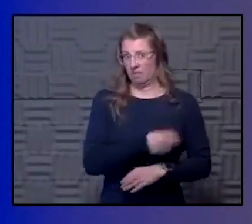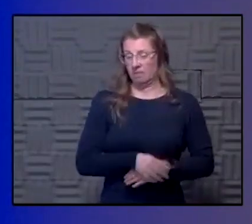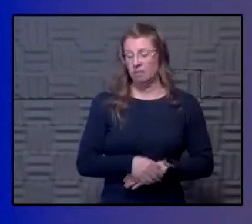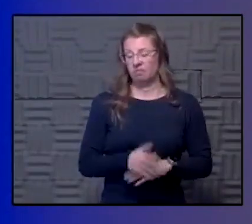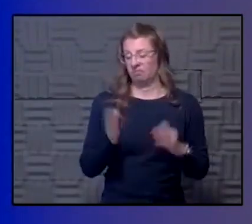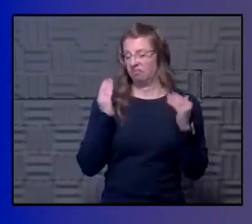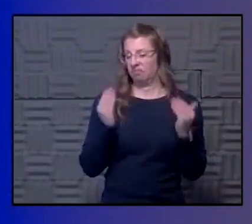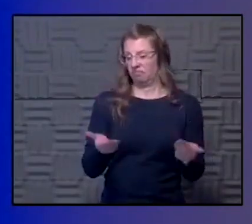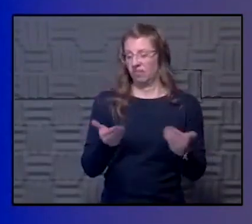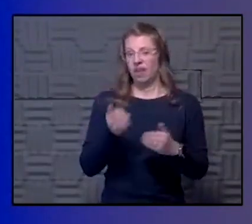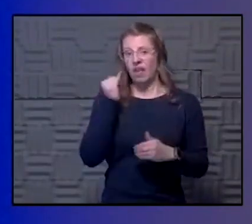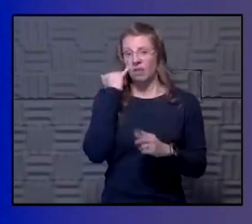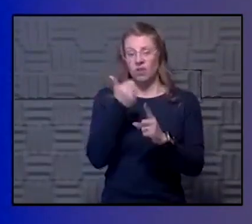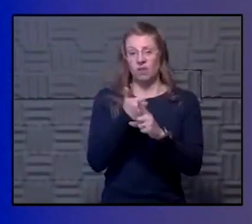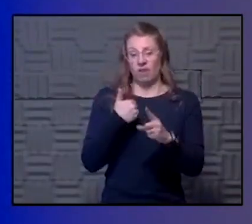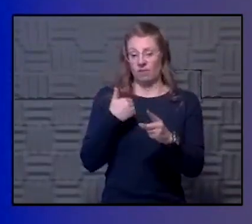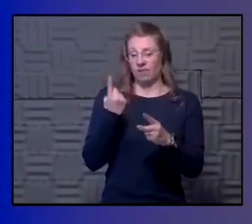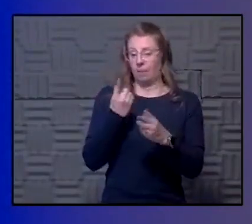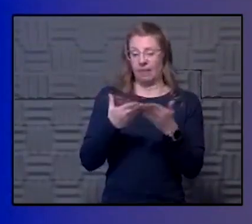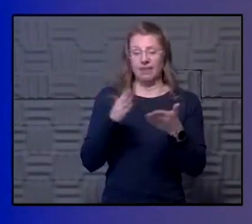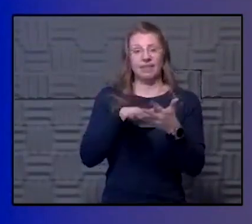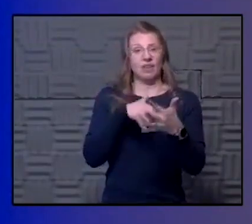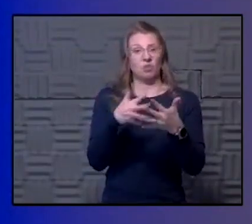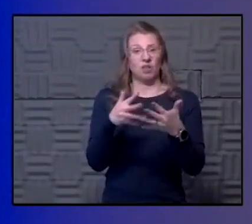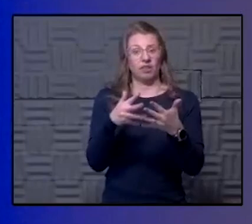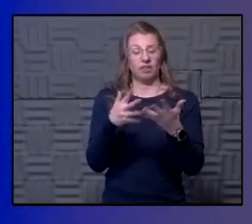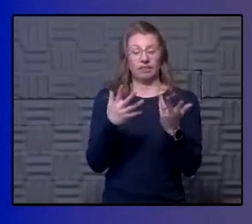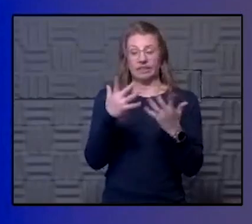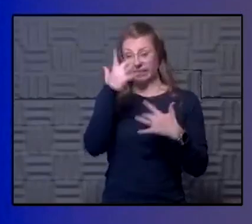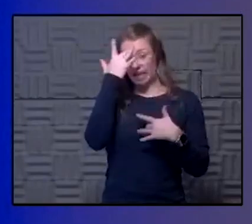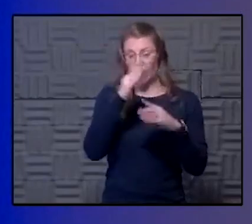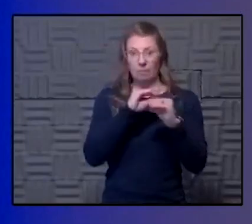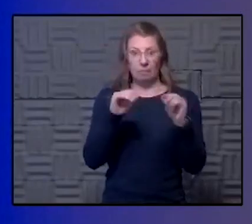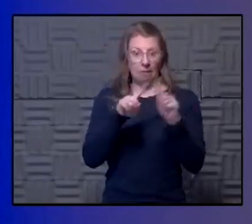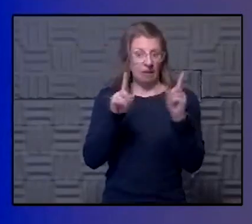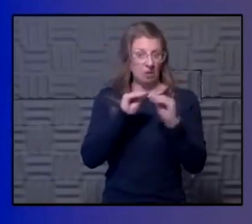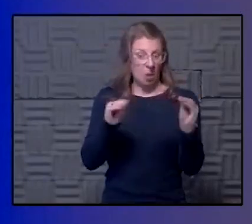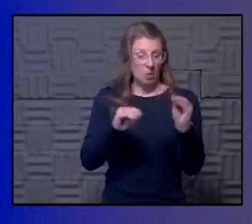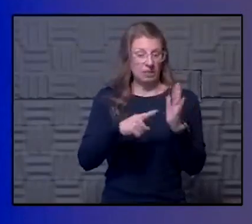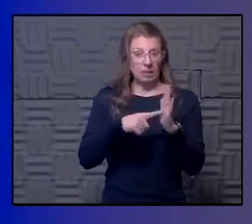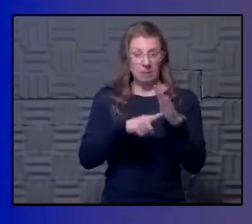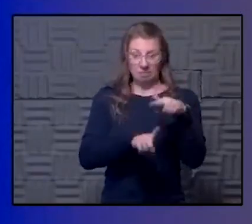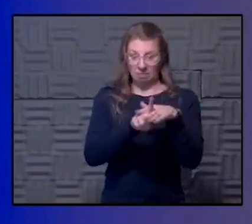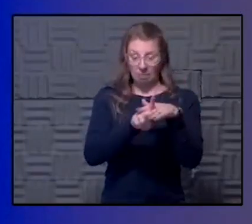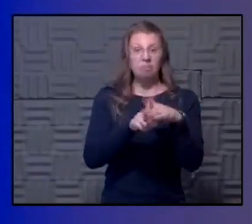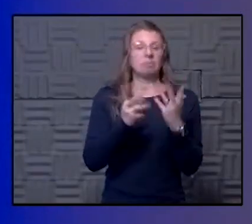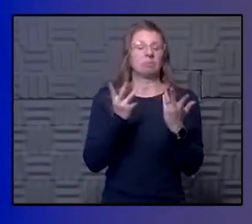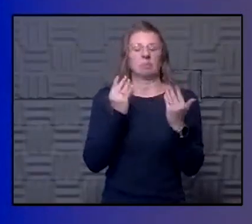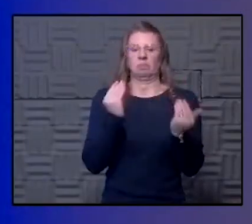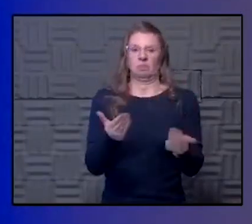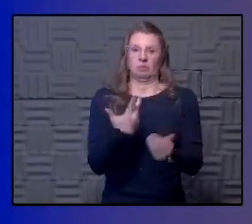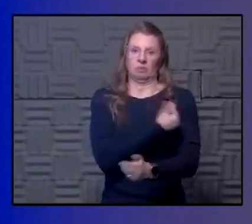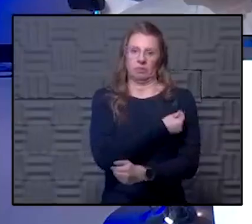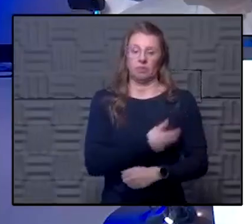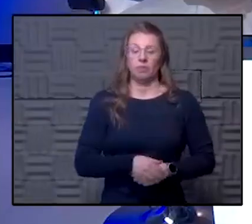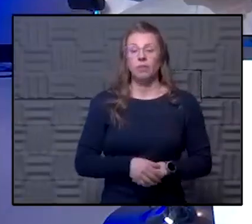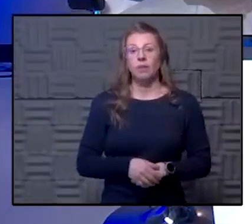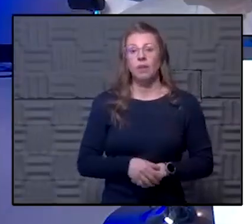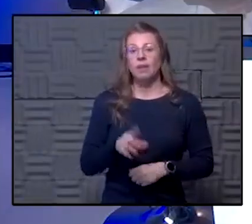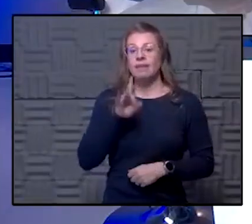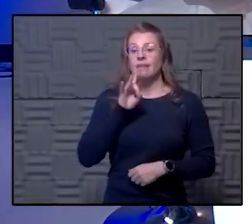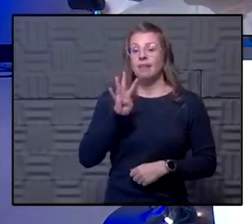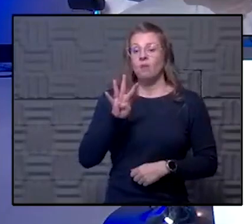vaccination. So go ahead. If you have something scheduled, you're asymptomatic, you're otherwise feeling good, go ahead and get the vaccine. As far as